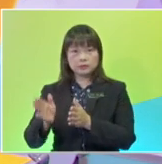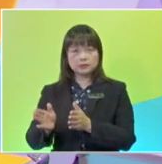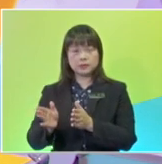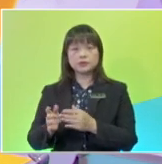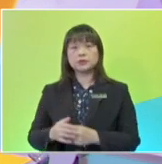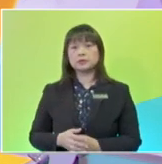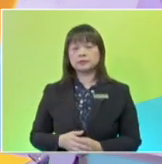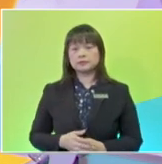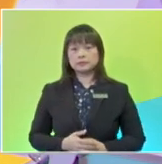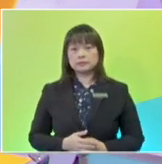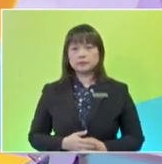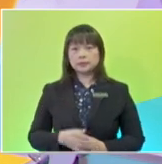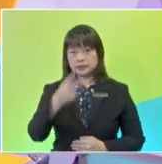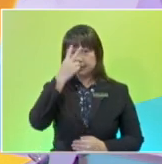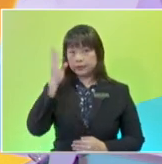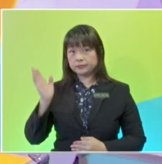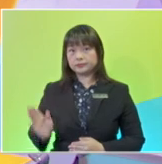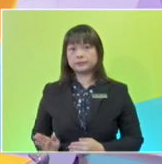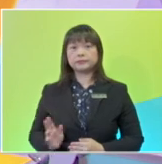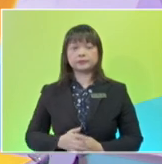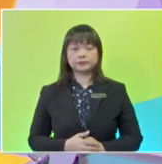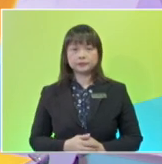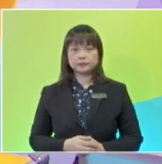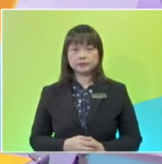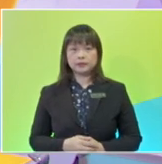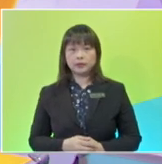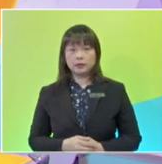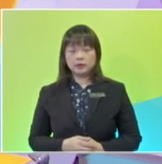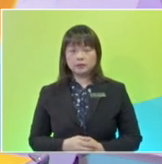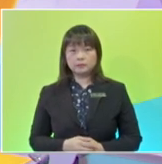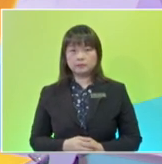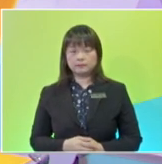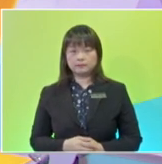paper, put it on top. All right.